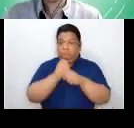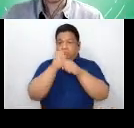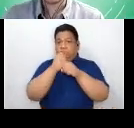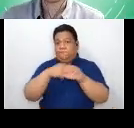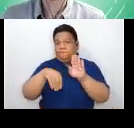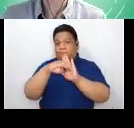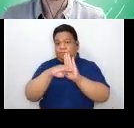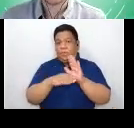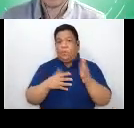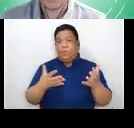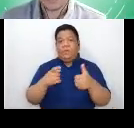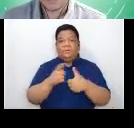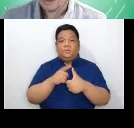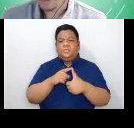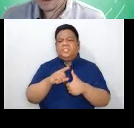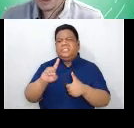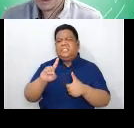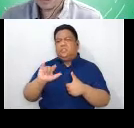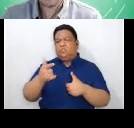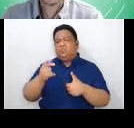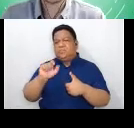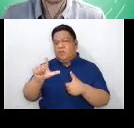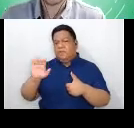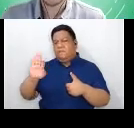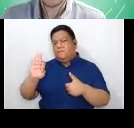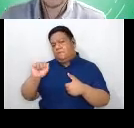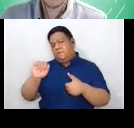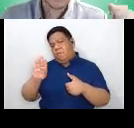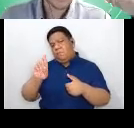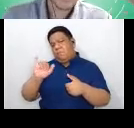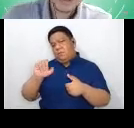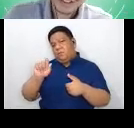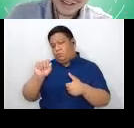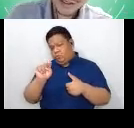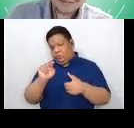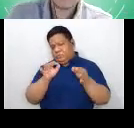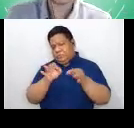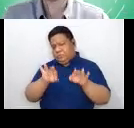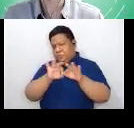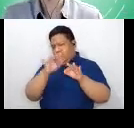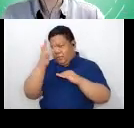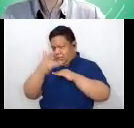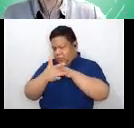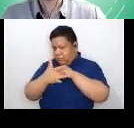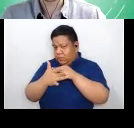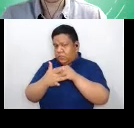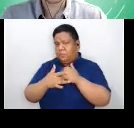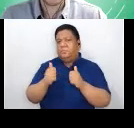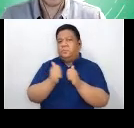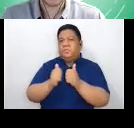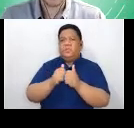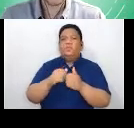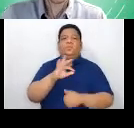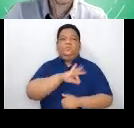first discuss digital fabrication. I wanted to discuss why it's so important that it's digital, meaning it takes advantage of technology,